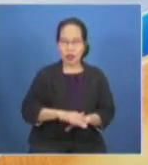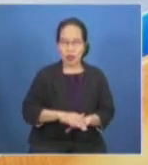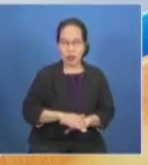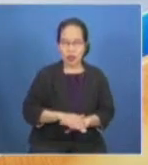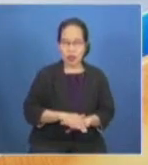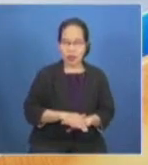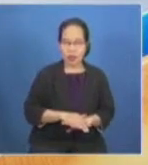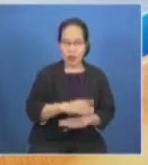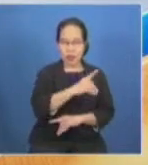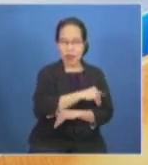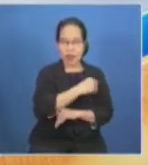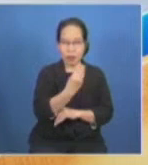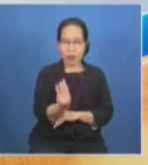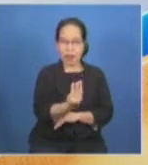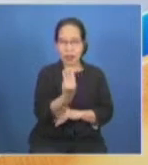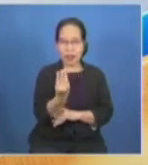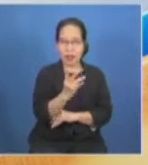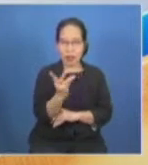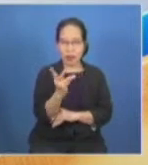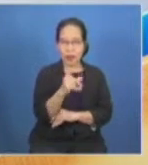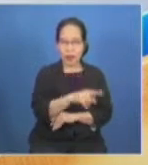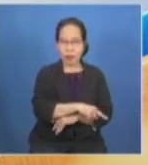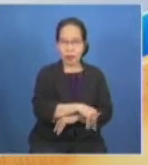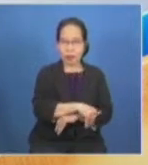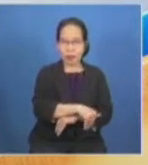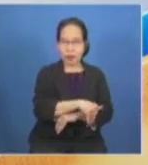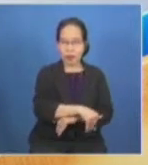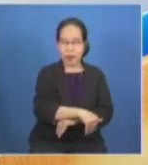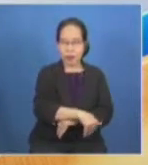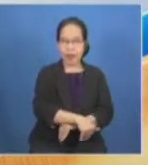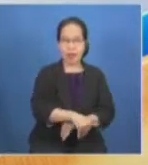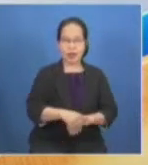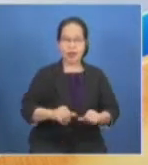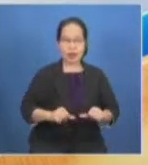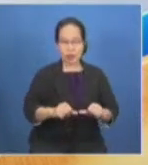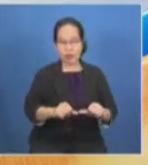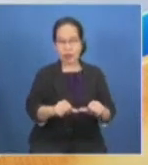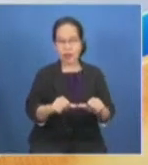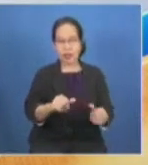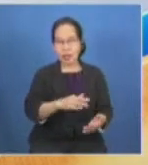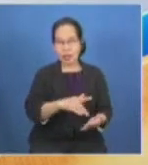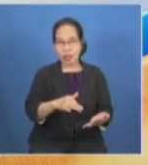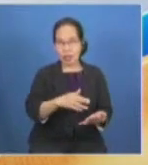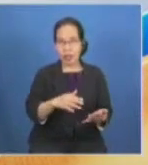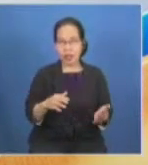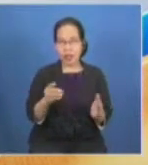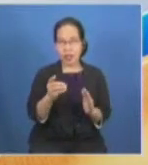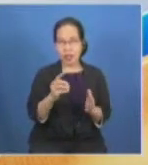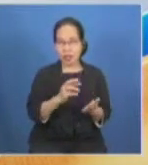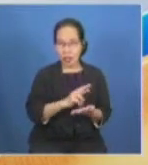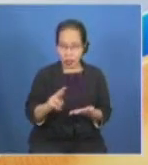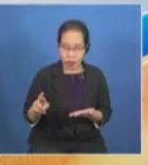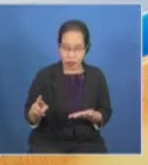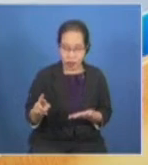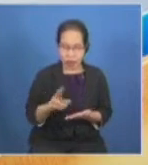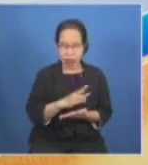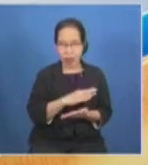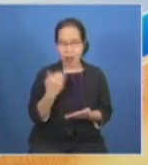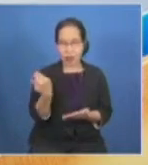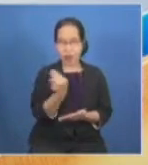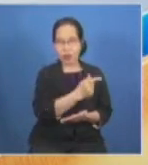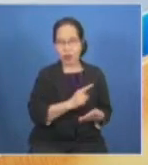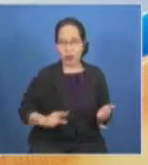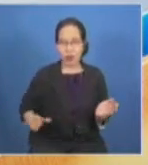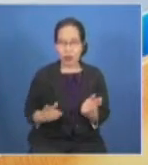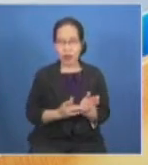willing, that is Monday, 7 p.m., as we continue studying the doctrines